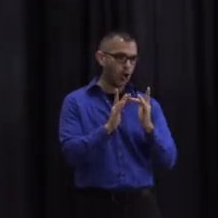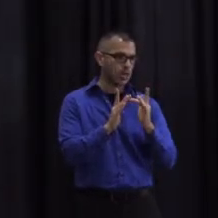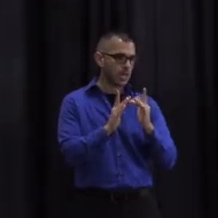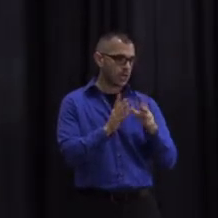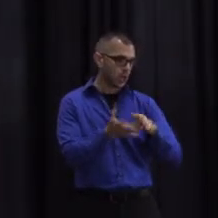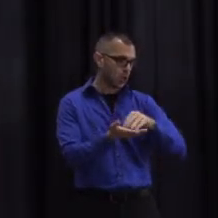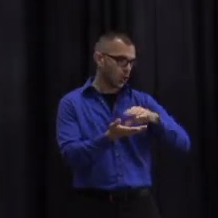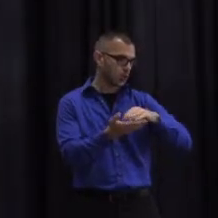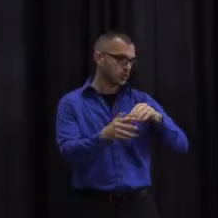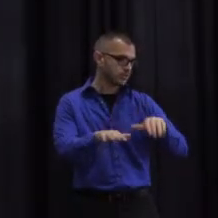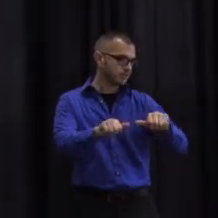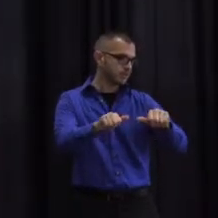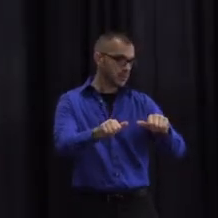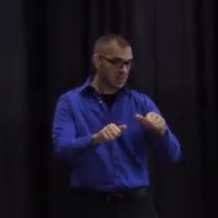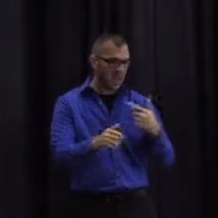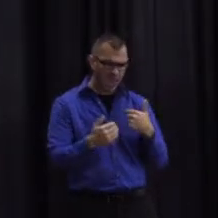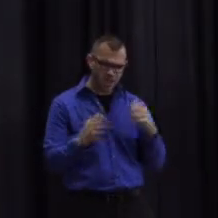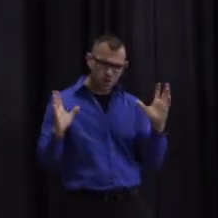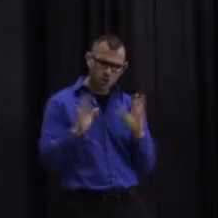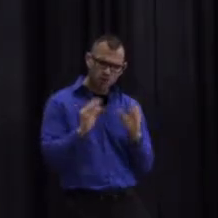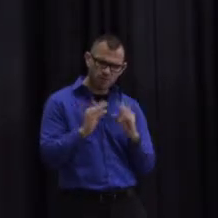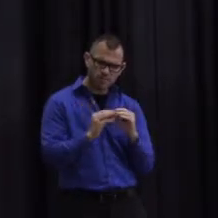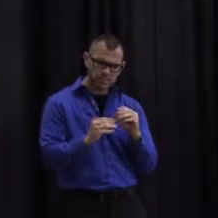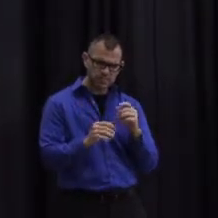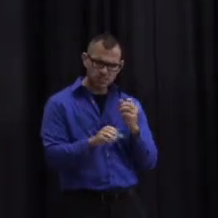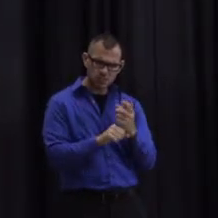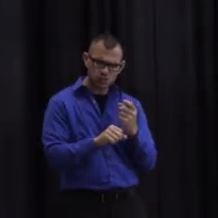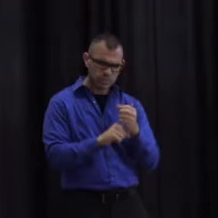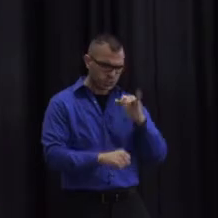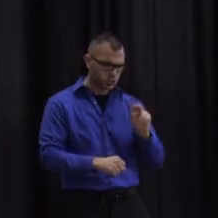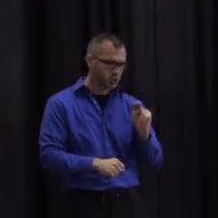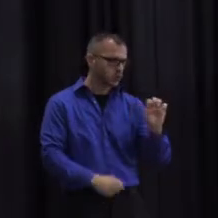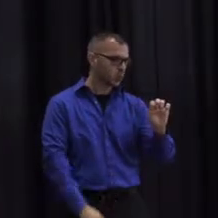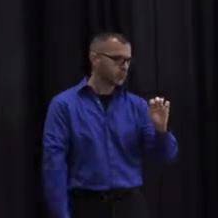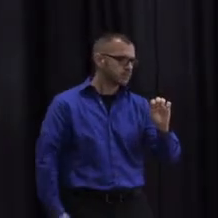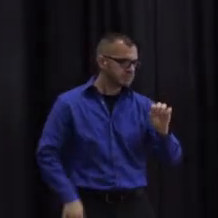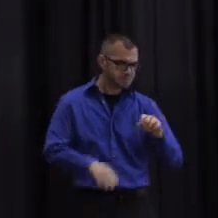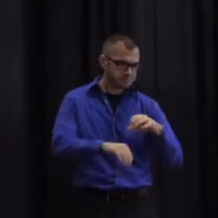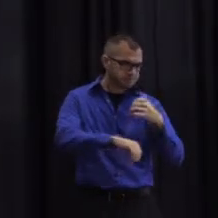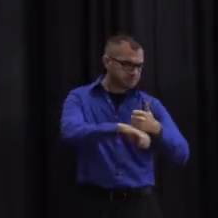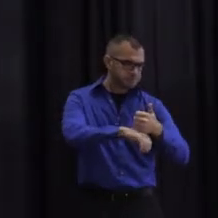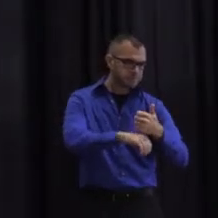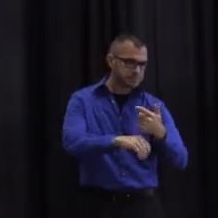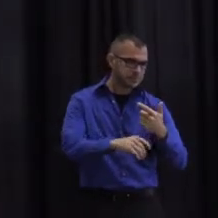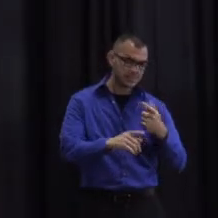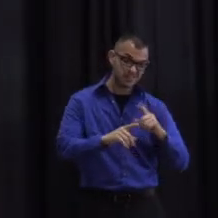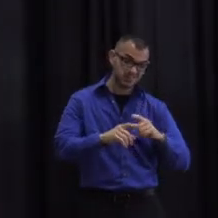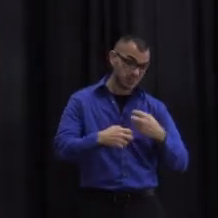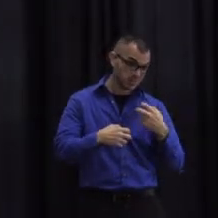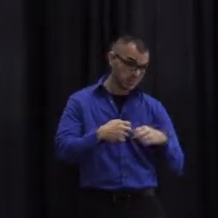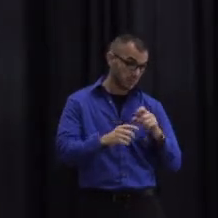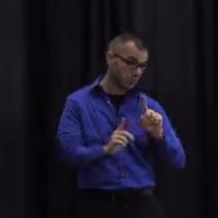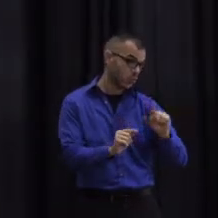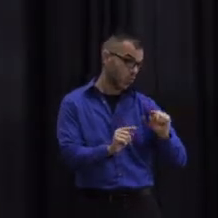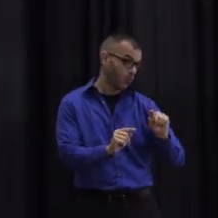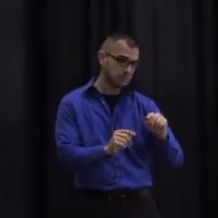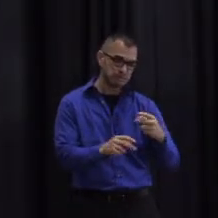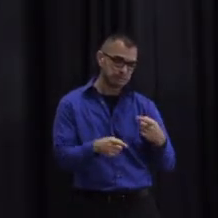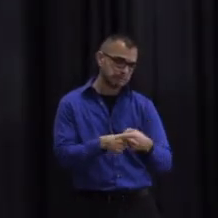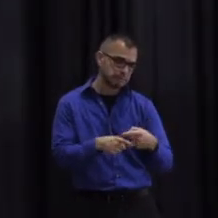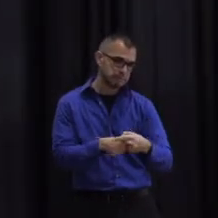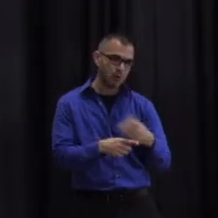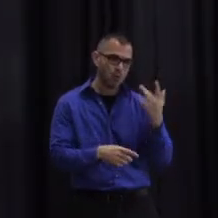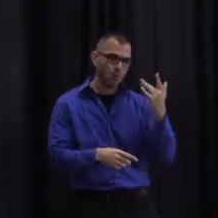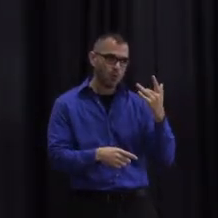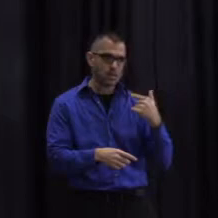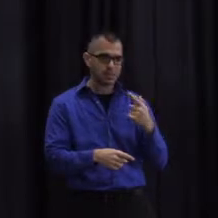do a conference every year in June, and it's just so difficult to go to this conference because it's